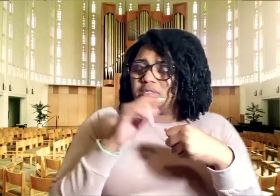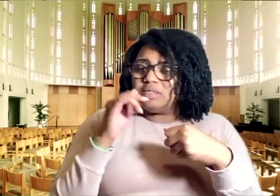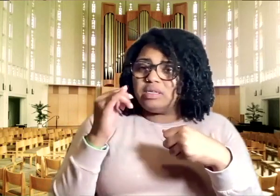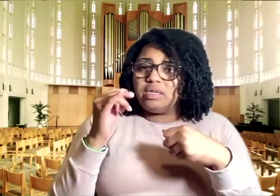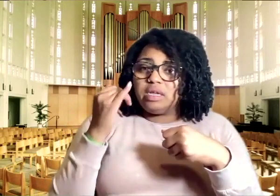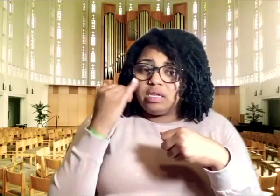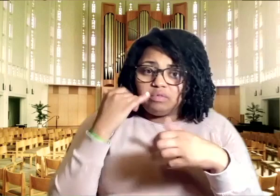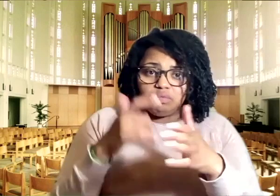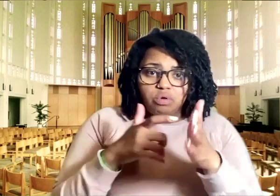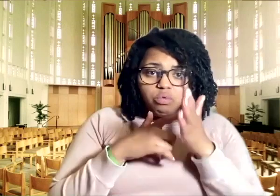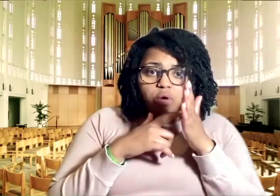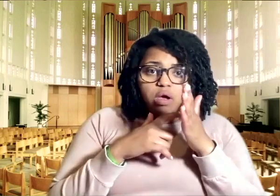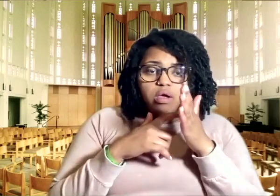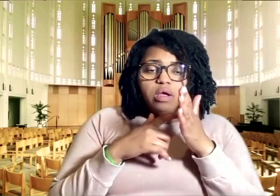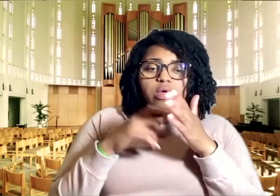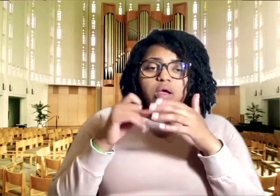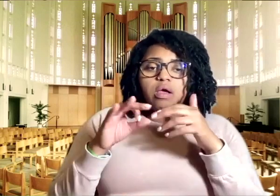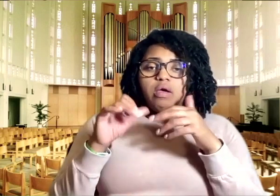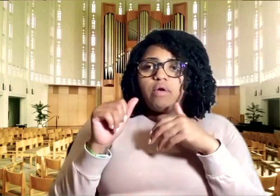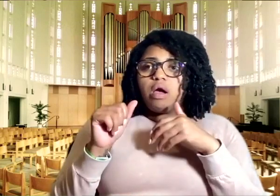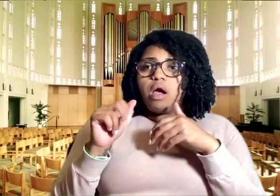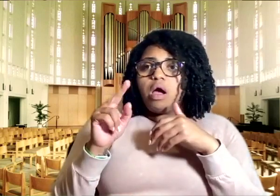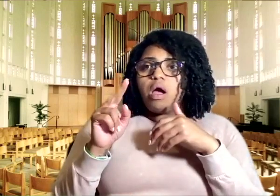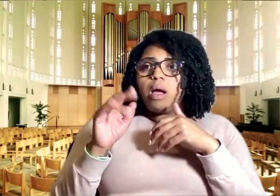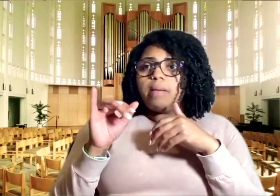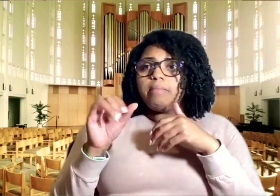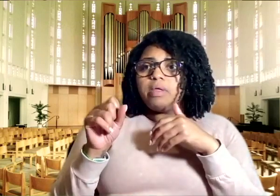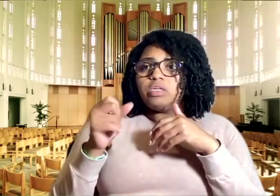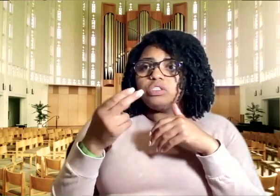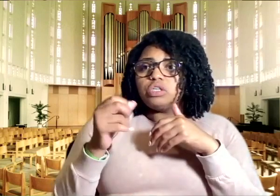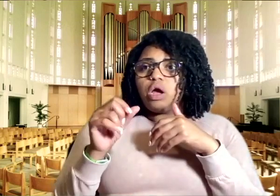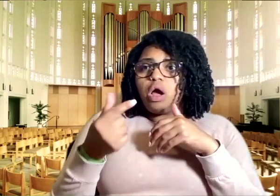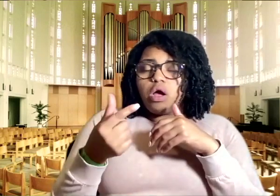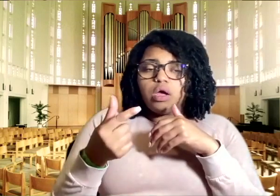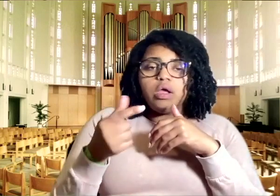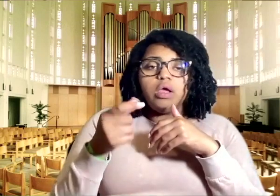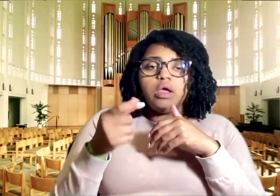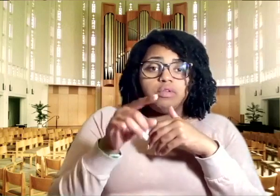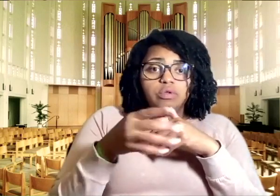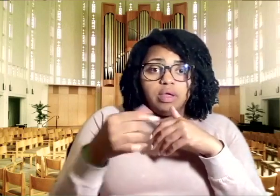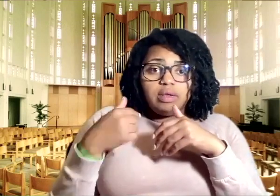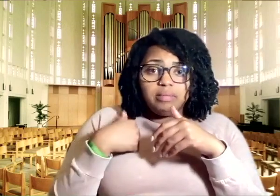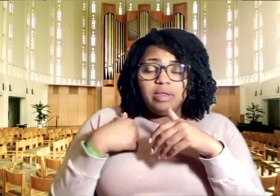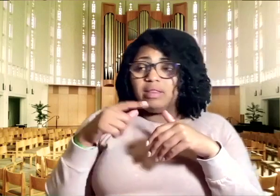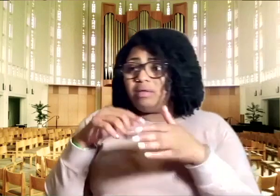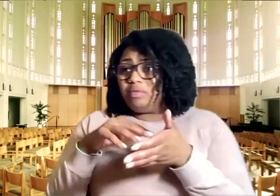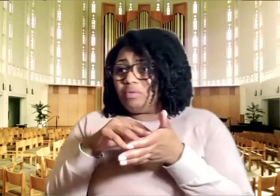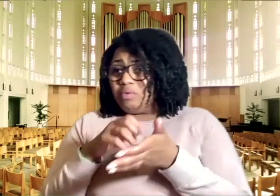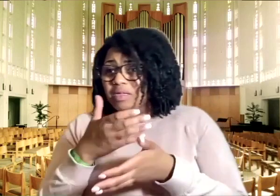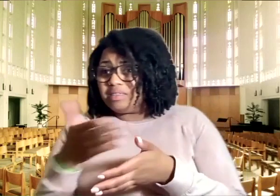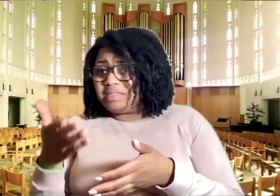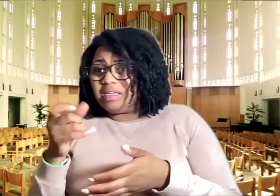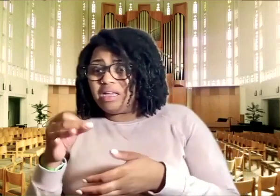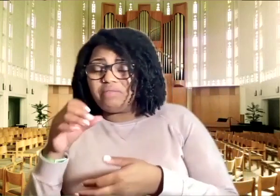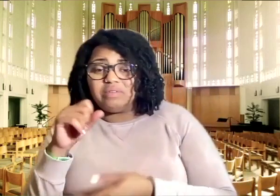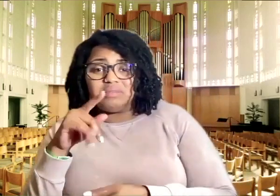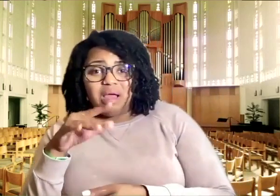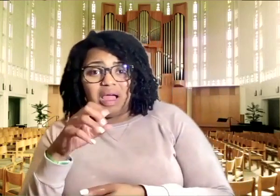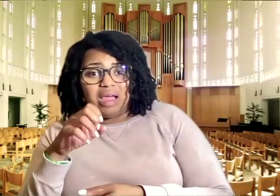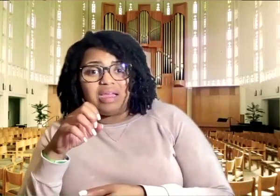Abishag, of you and me, they aren't the weakest thing this side of a spineless jellyfish just born yesterday.